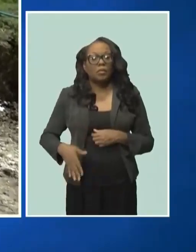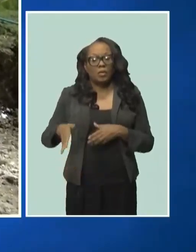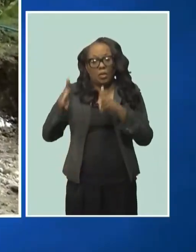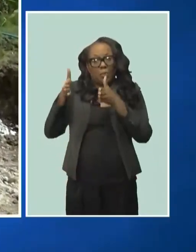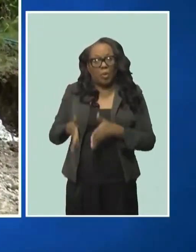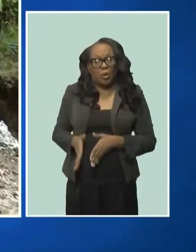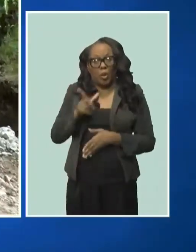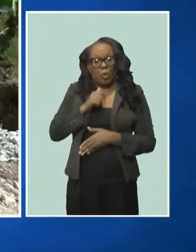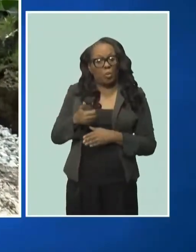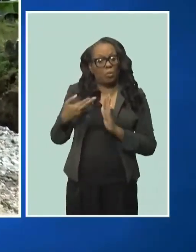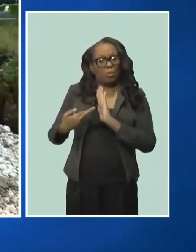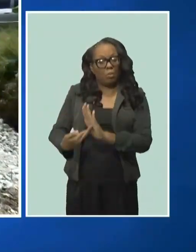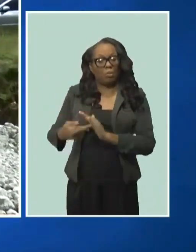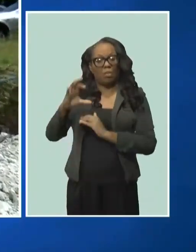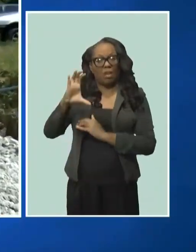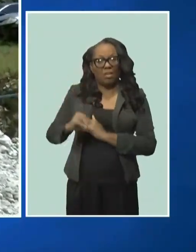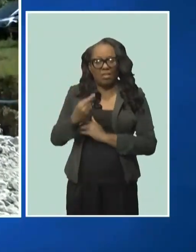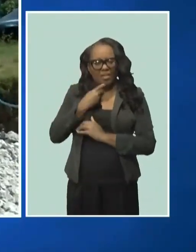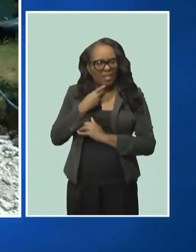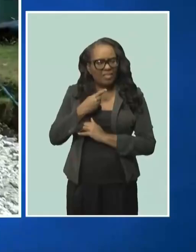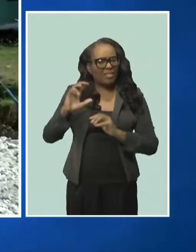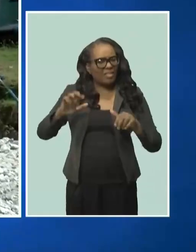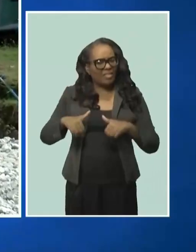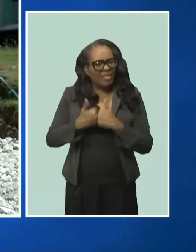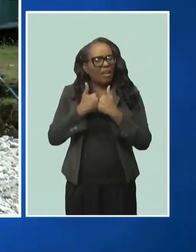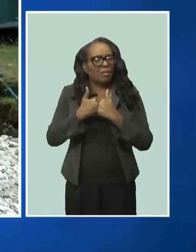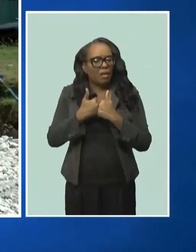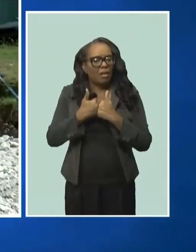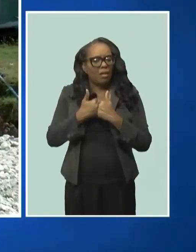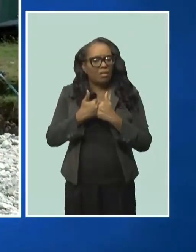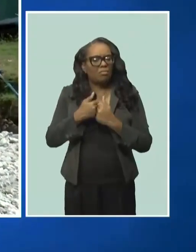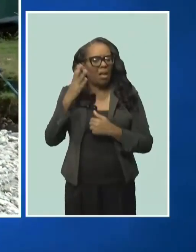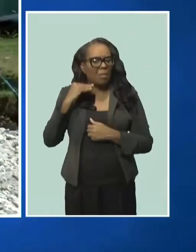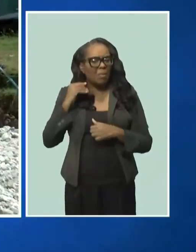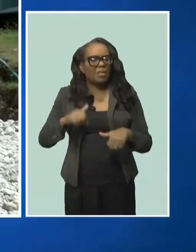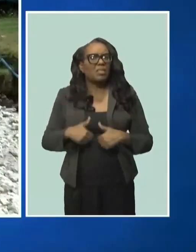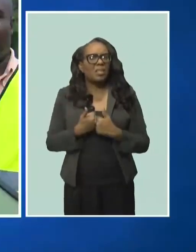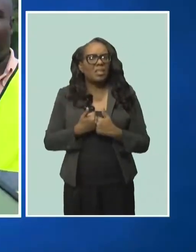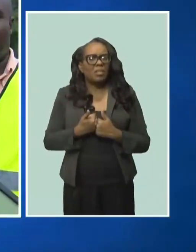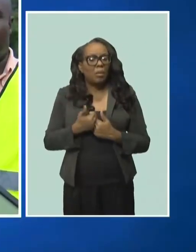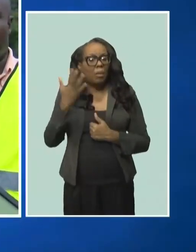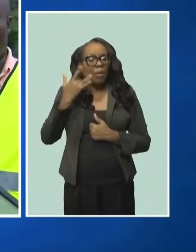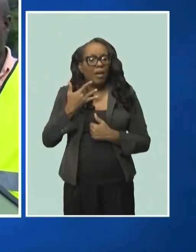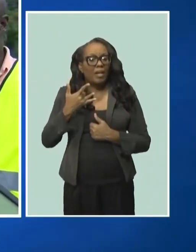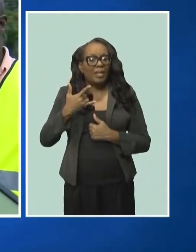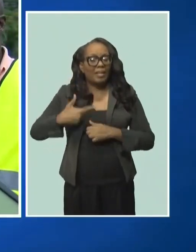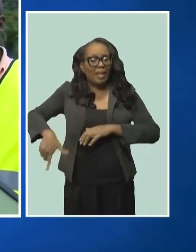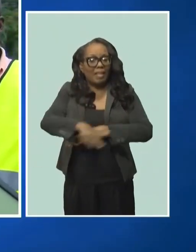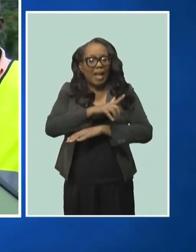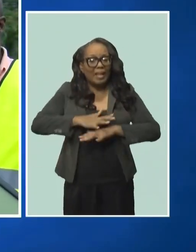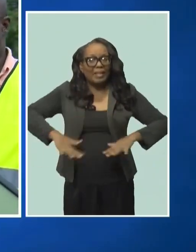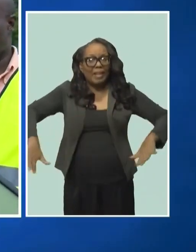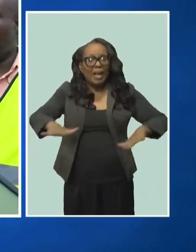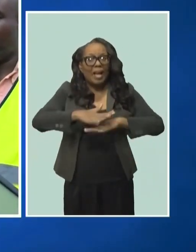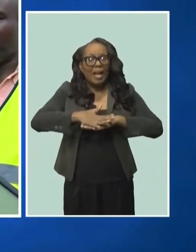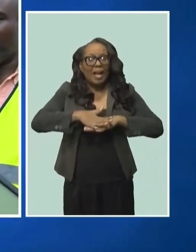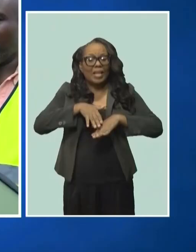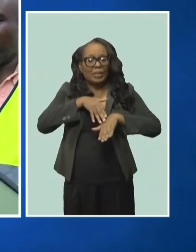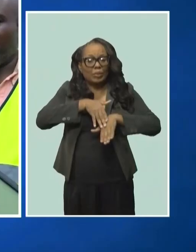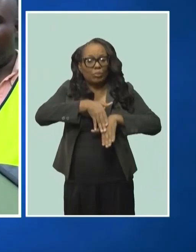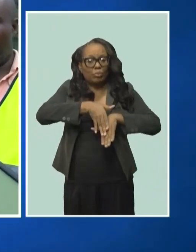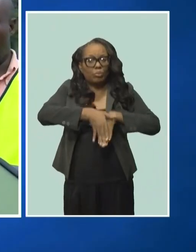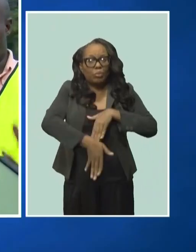George Holder, says there have been challenges in the area, which is prone to land slippage. I think we've asked for a revised program on